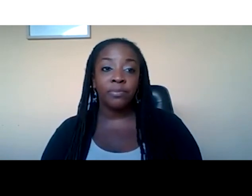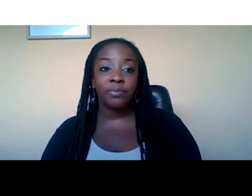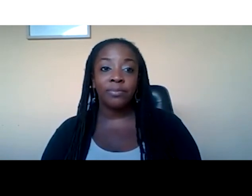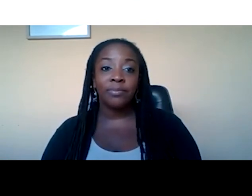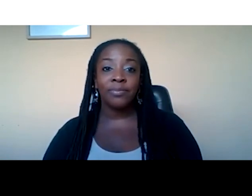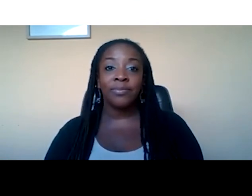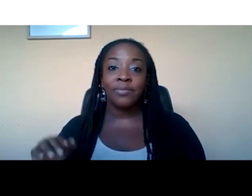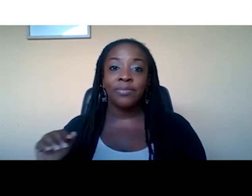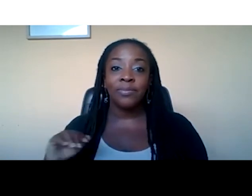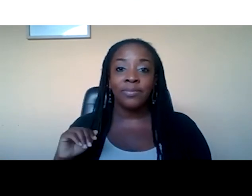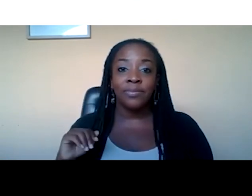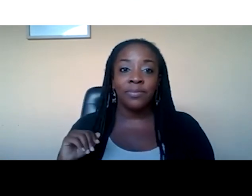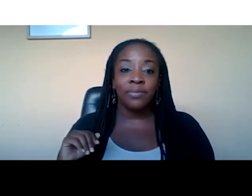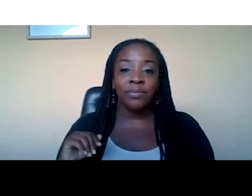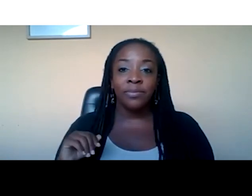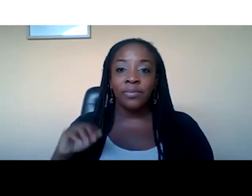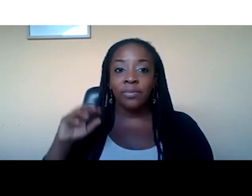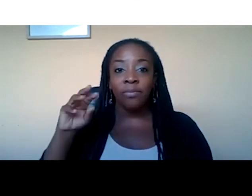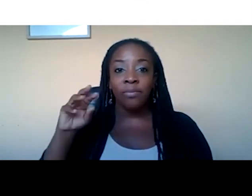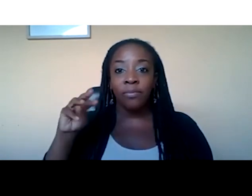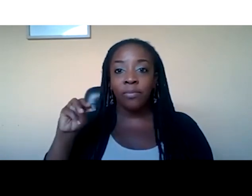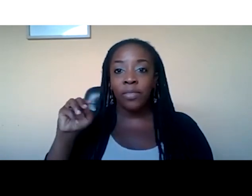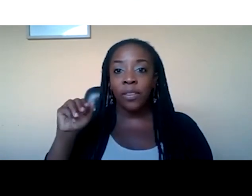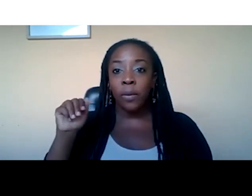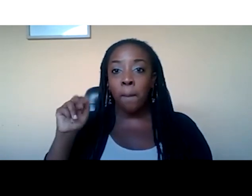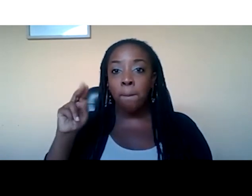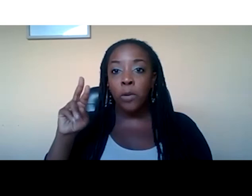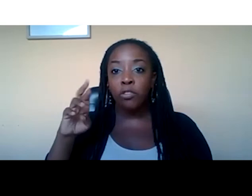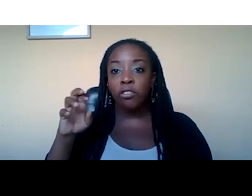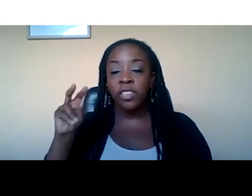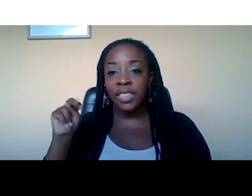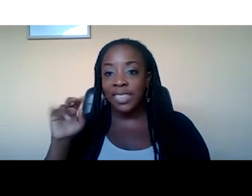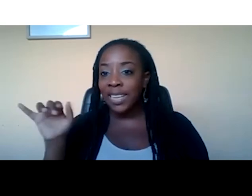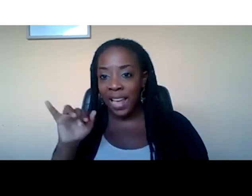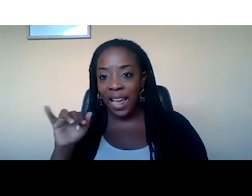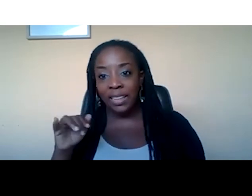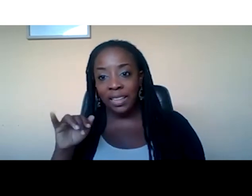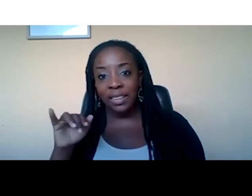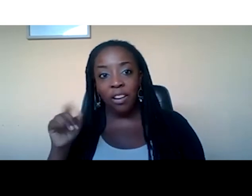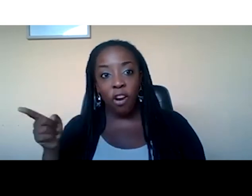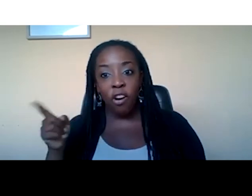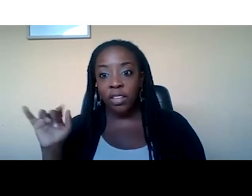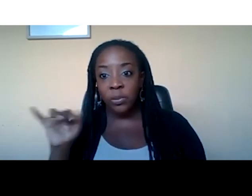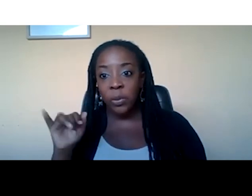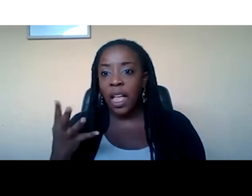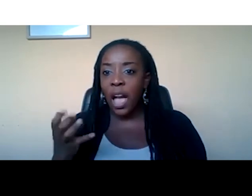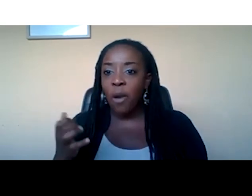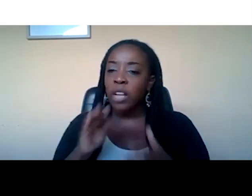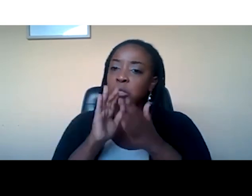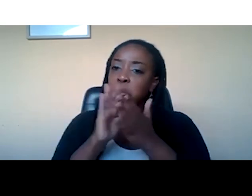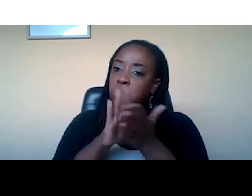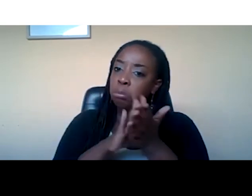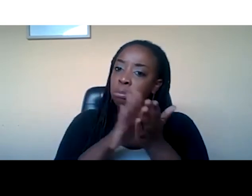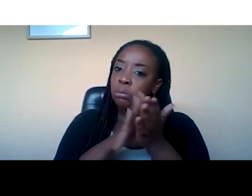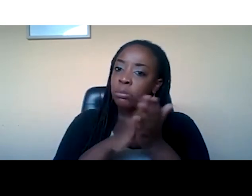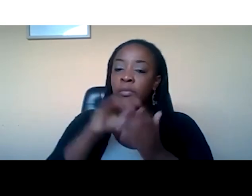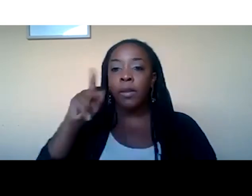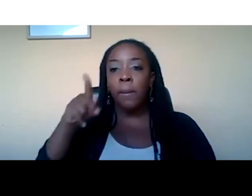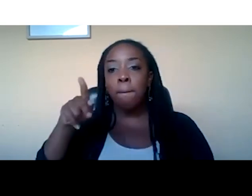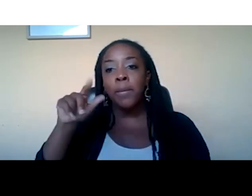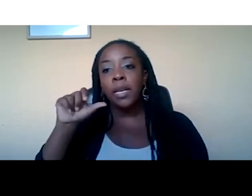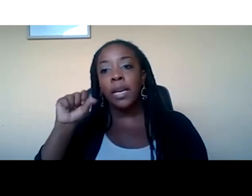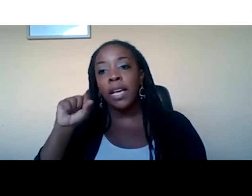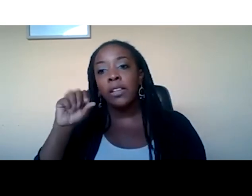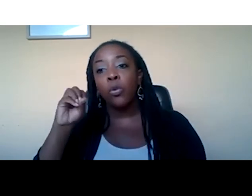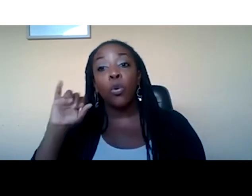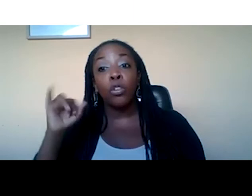Maureen. Let me to commend the PSOJ for putting on this, are